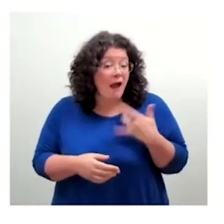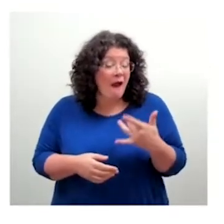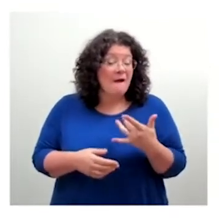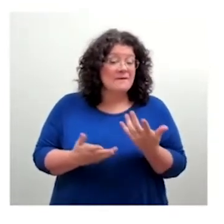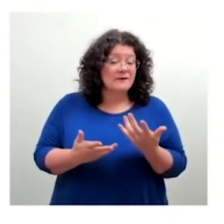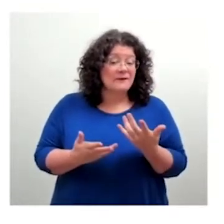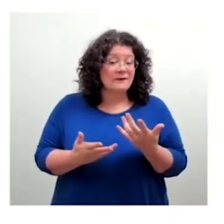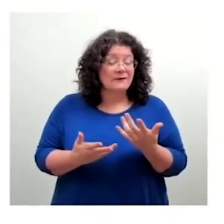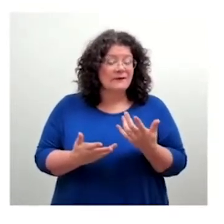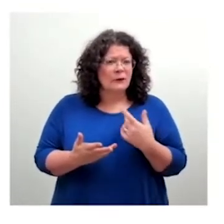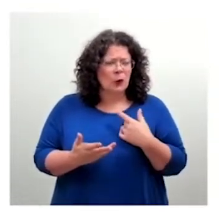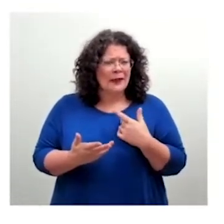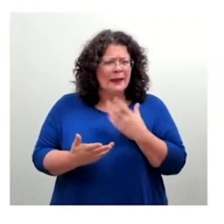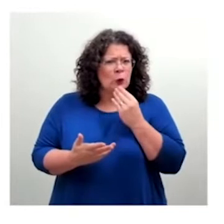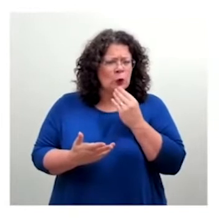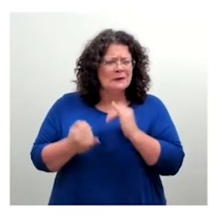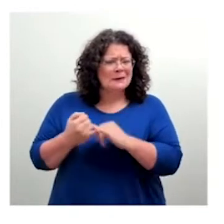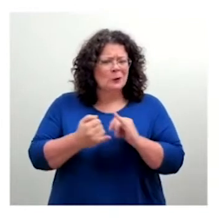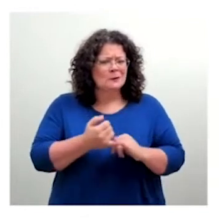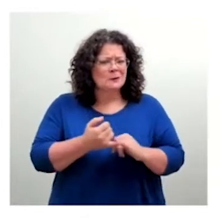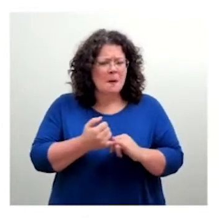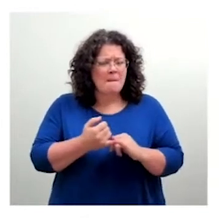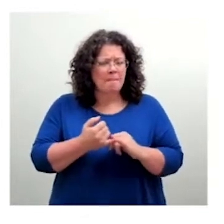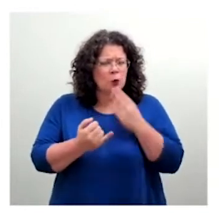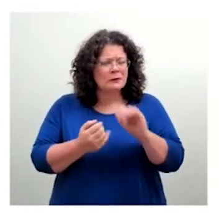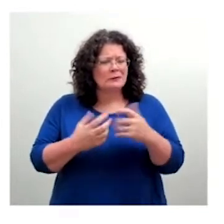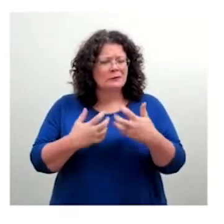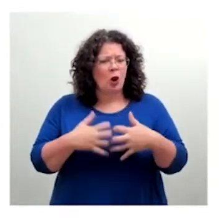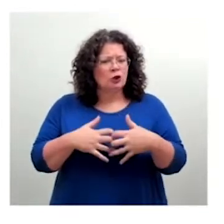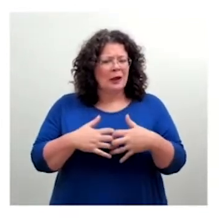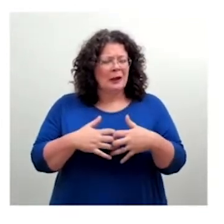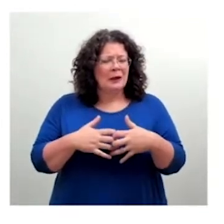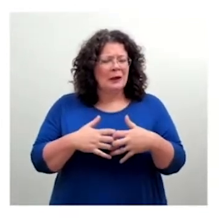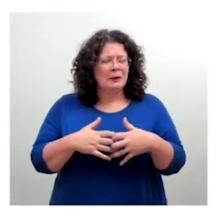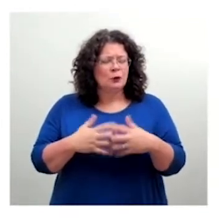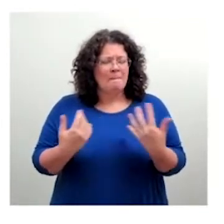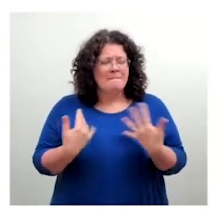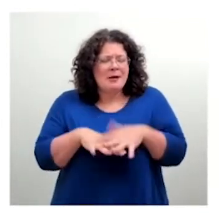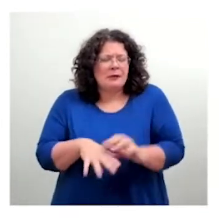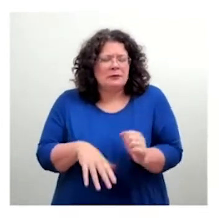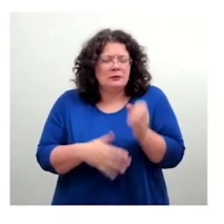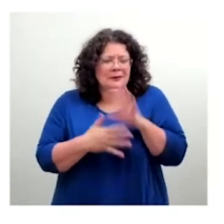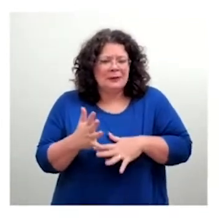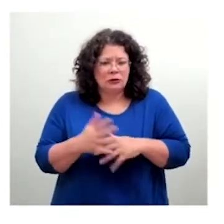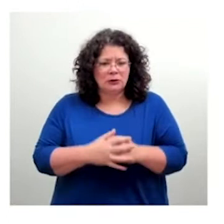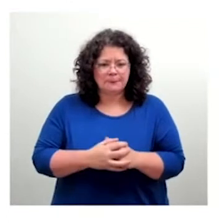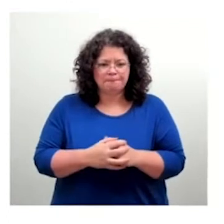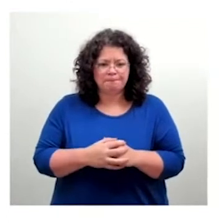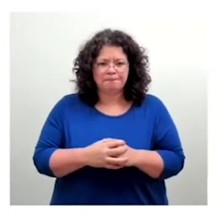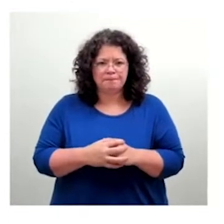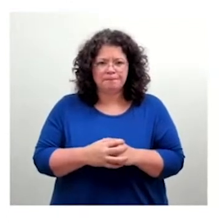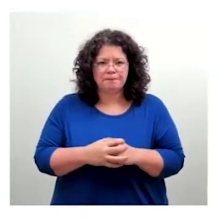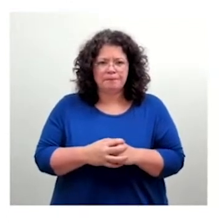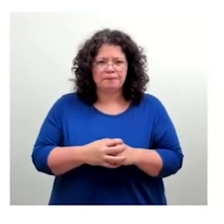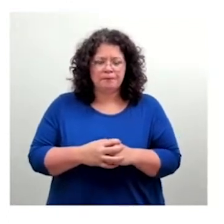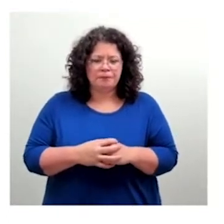not the main character. It's not taking center stage, but you as the person are able to do that which is important and